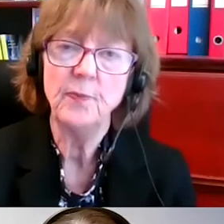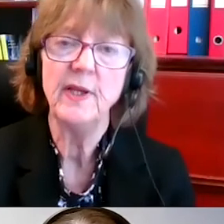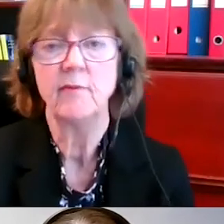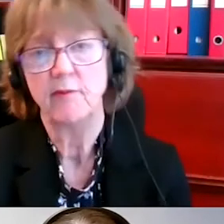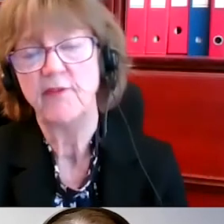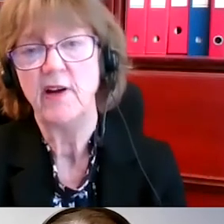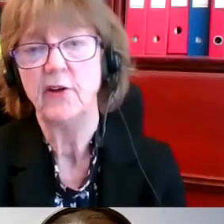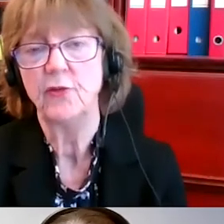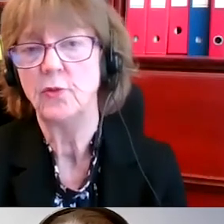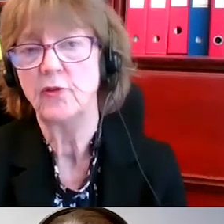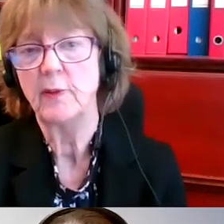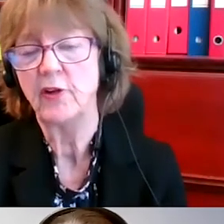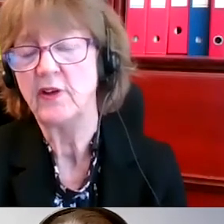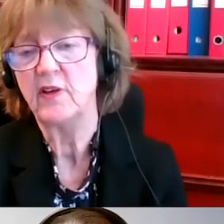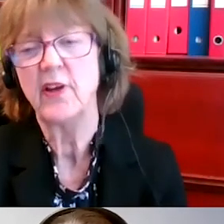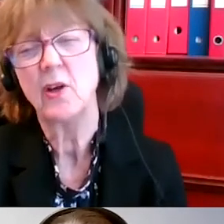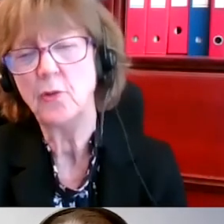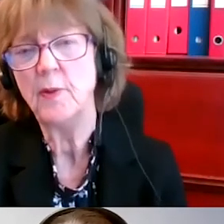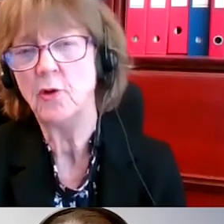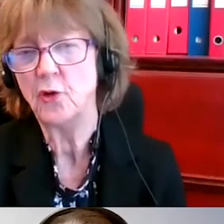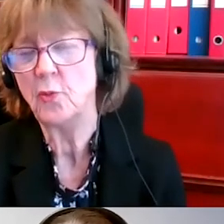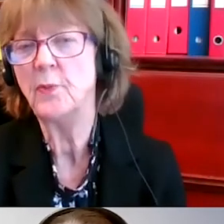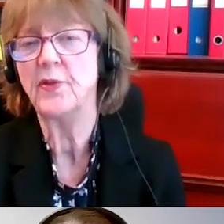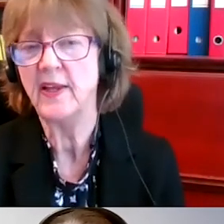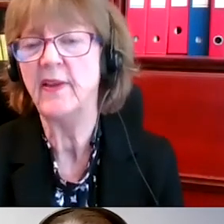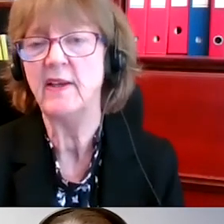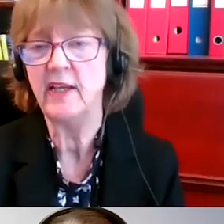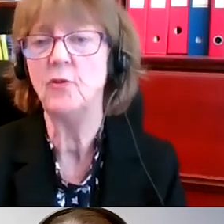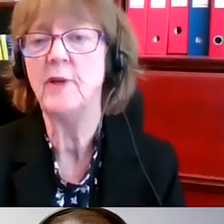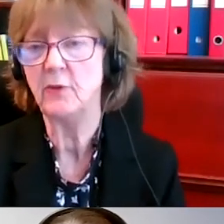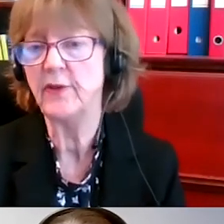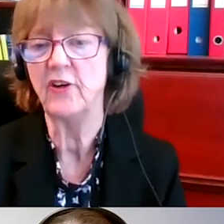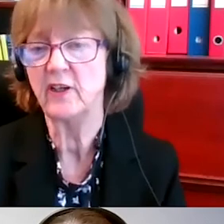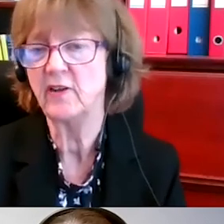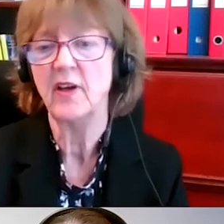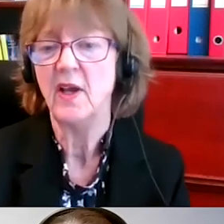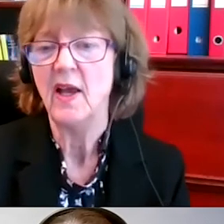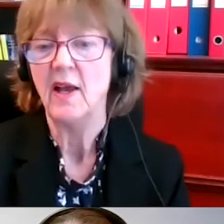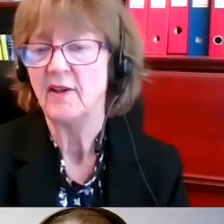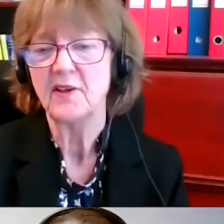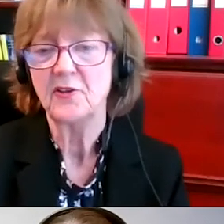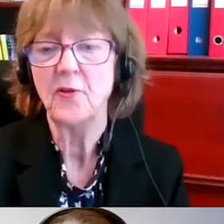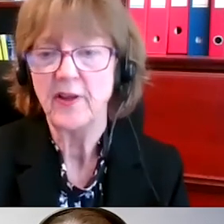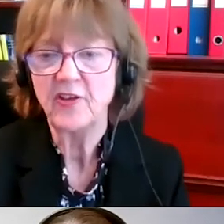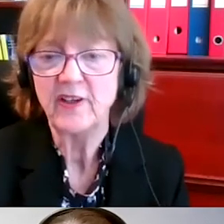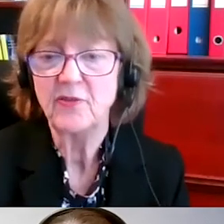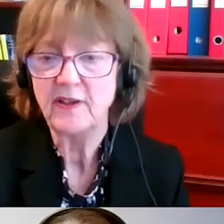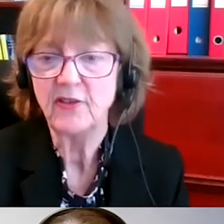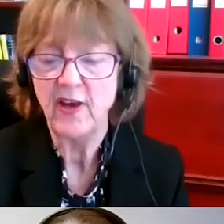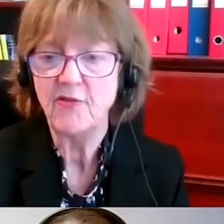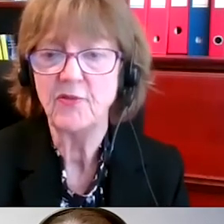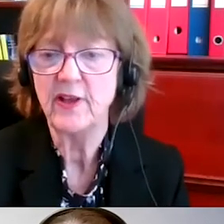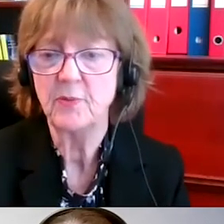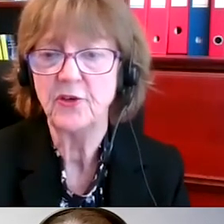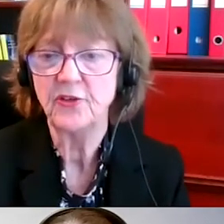There could be various forms of representatives. They could be more formal, but then they need to meet with the child so that the child